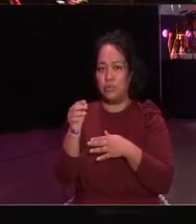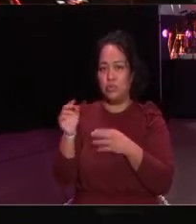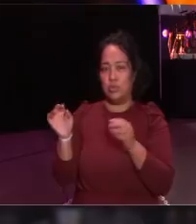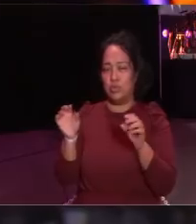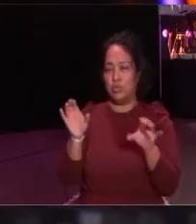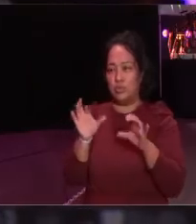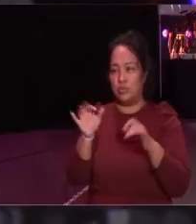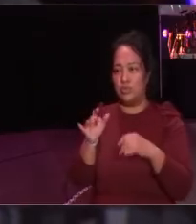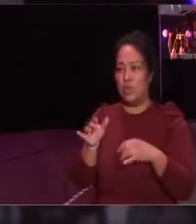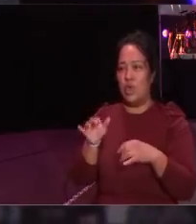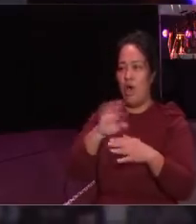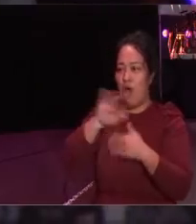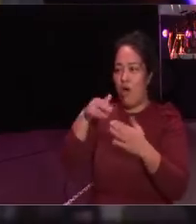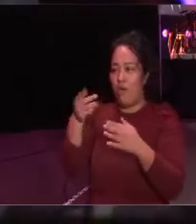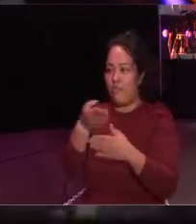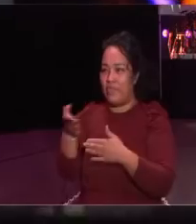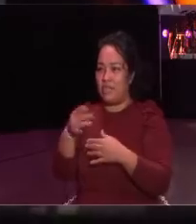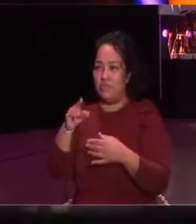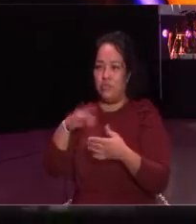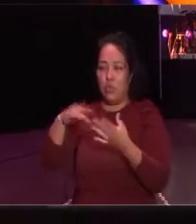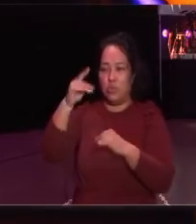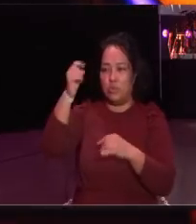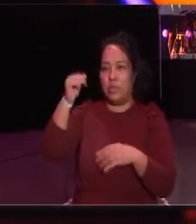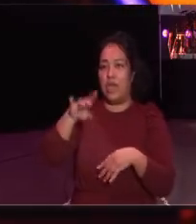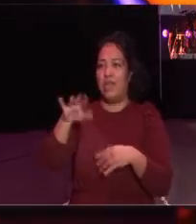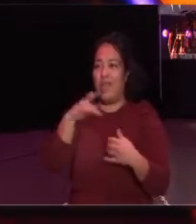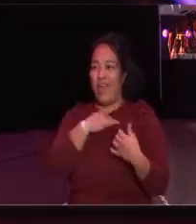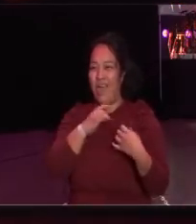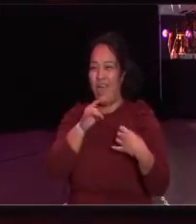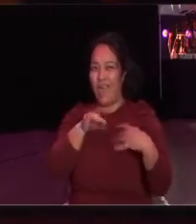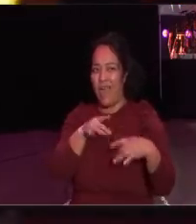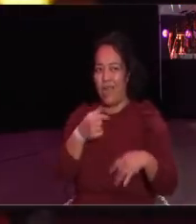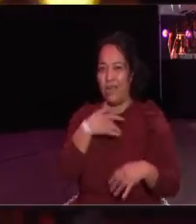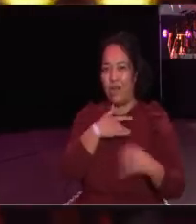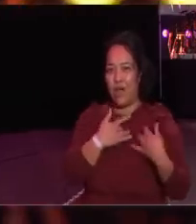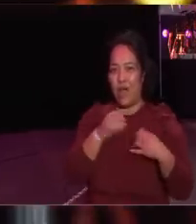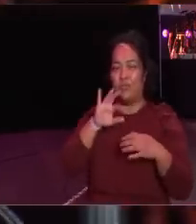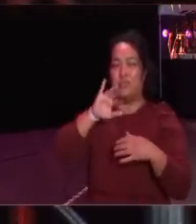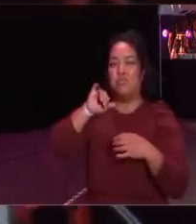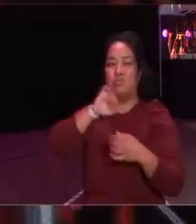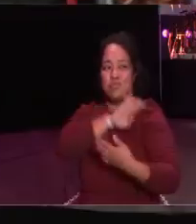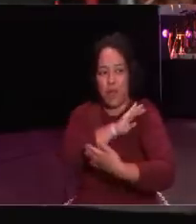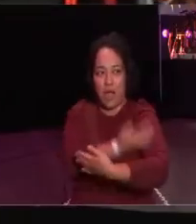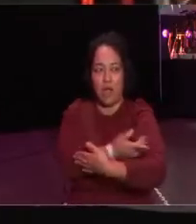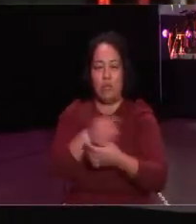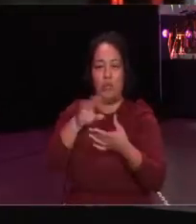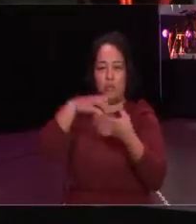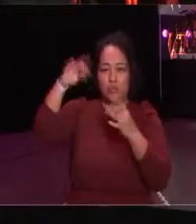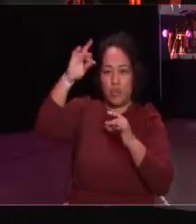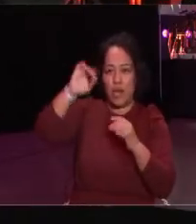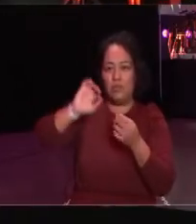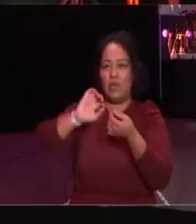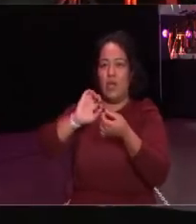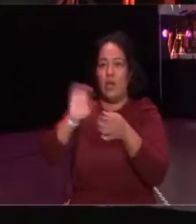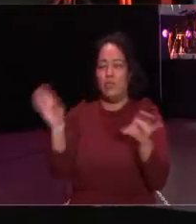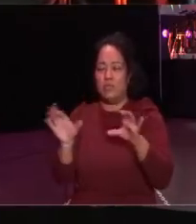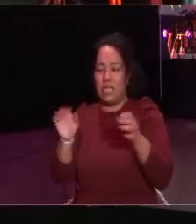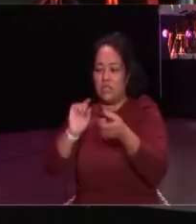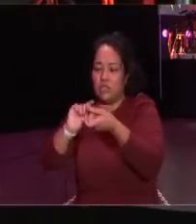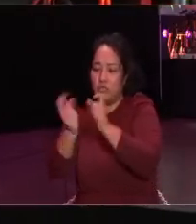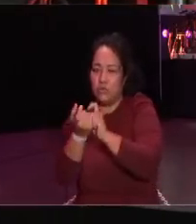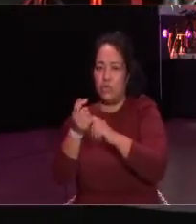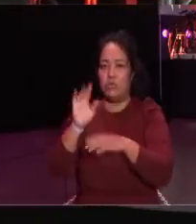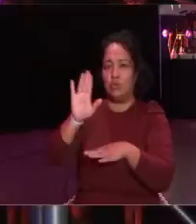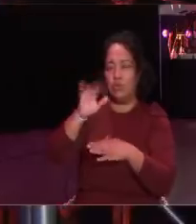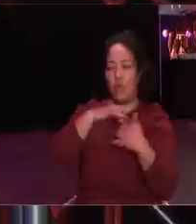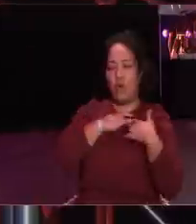have hatred in your heart? El poder del Espíritu Santo. The power of the Holy Spirit. Lo que hace transformar tu corazón. It transforms your heart. Lo